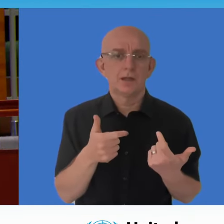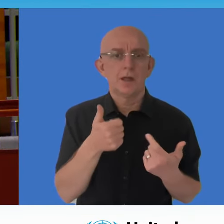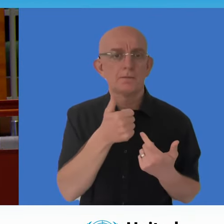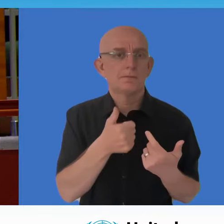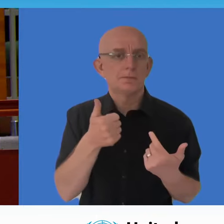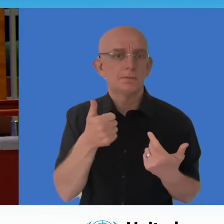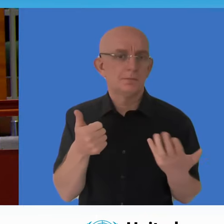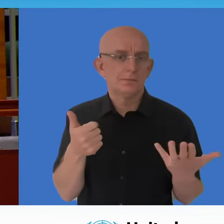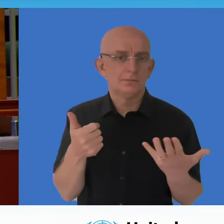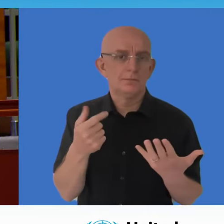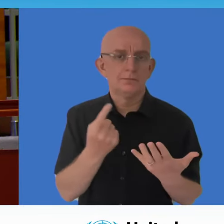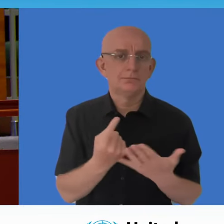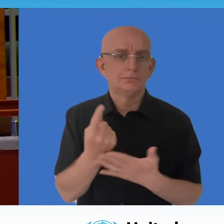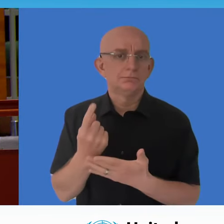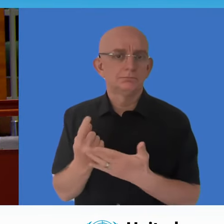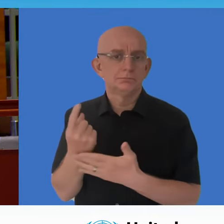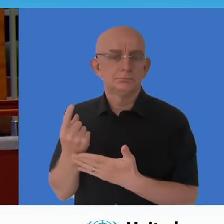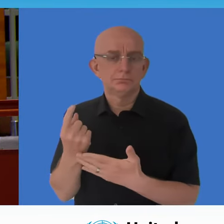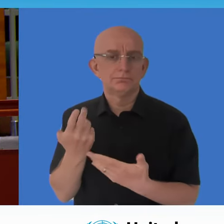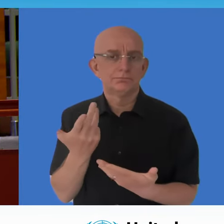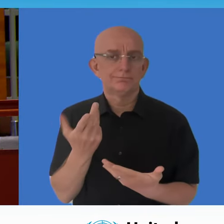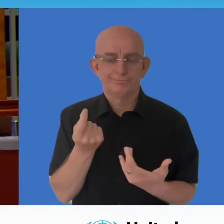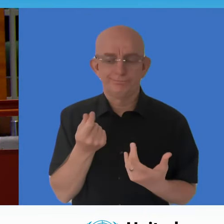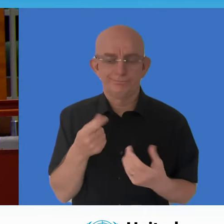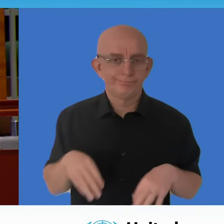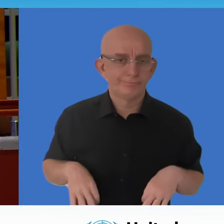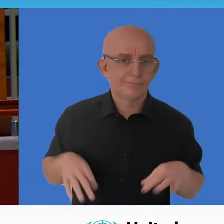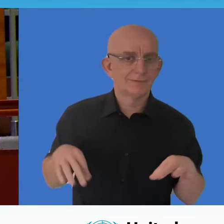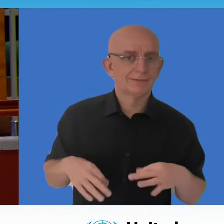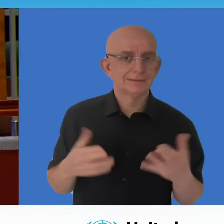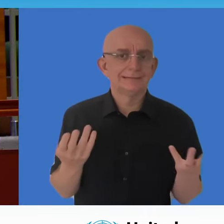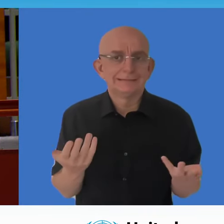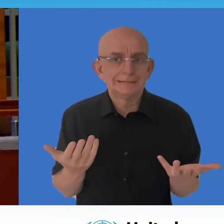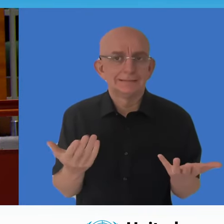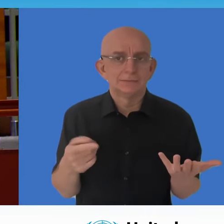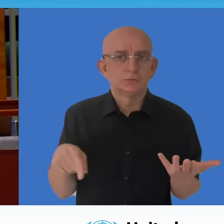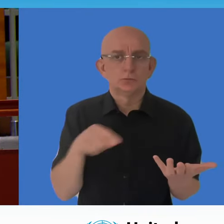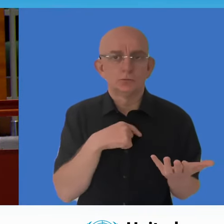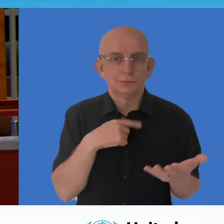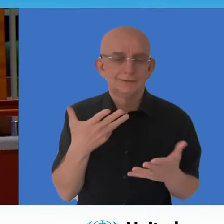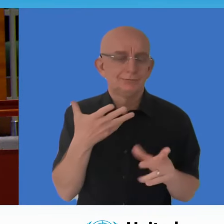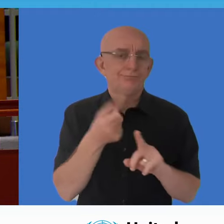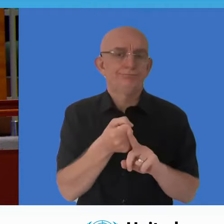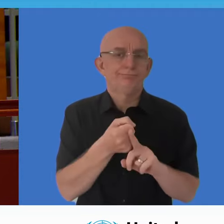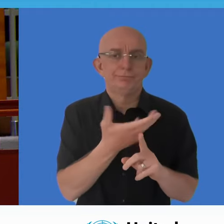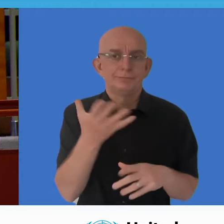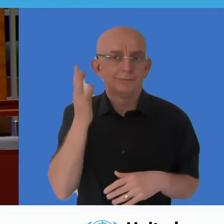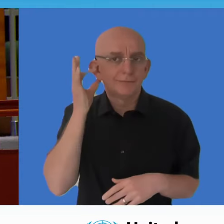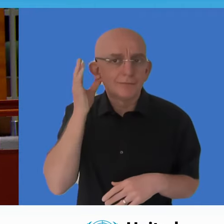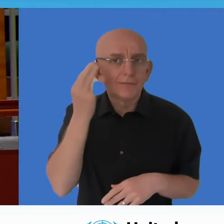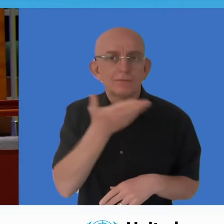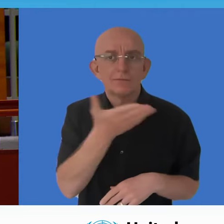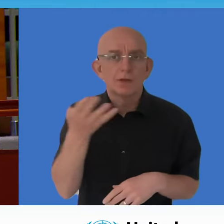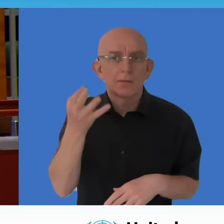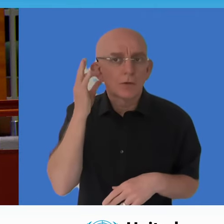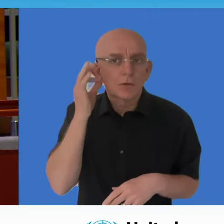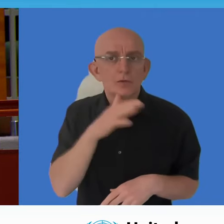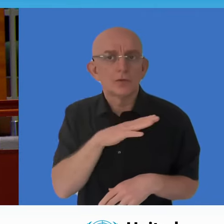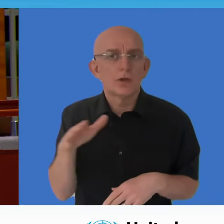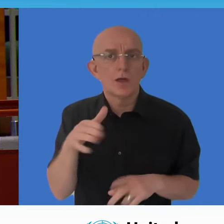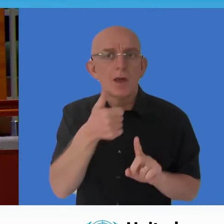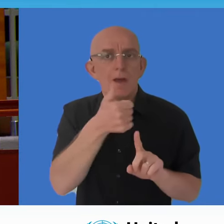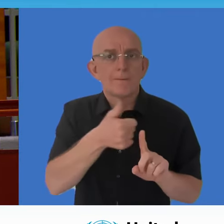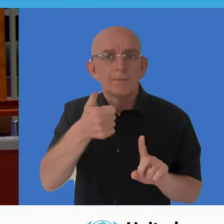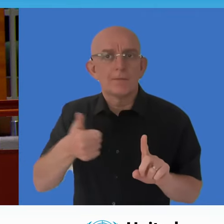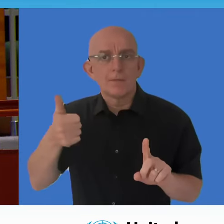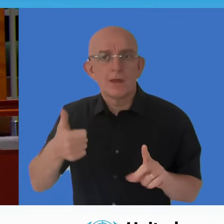affects education of girls and women. It affects their contribution to workforce. It also affects their health and meaningful living. So if we must work